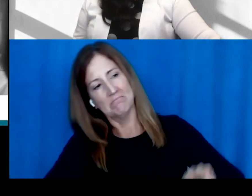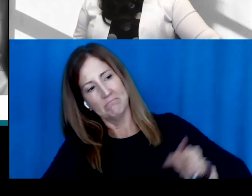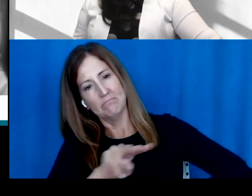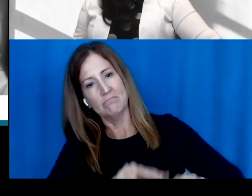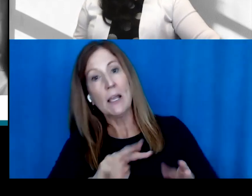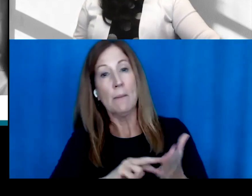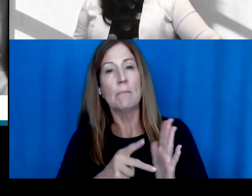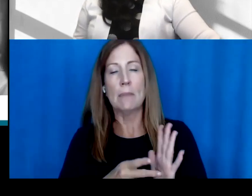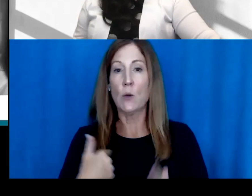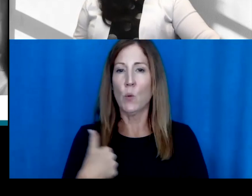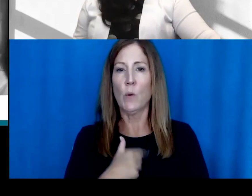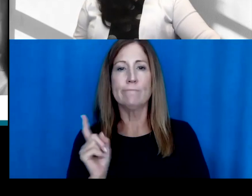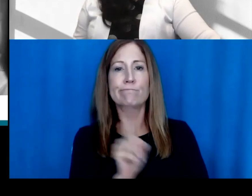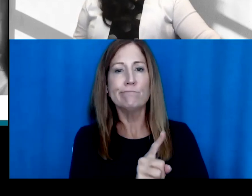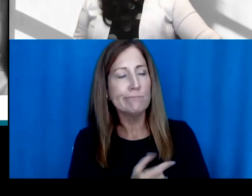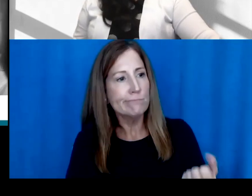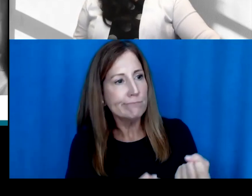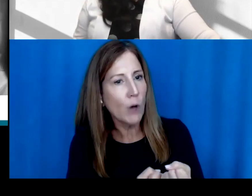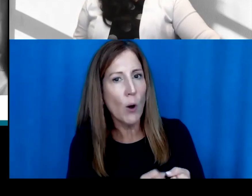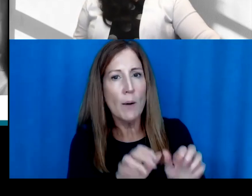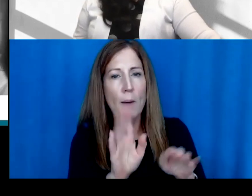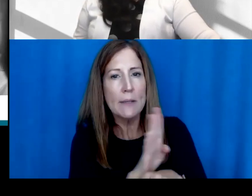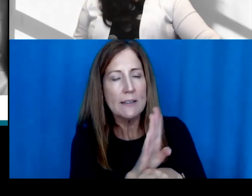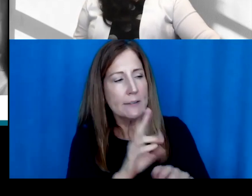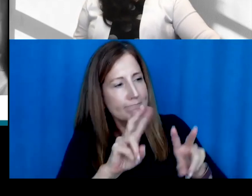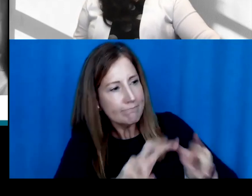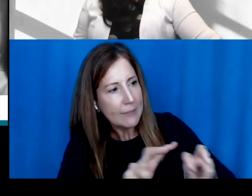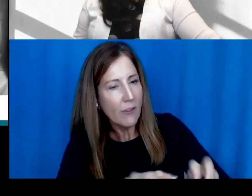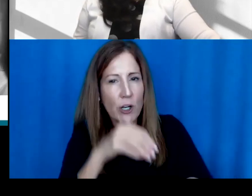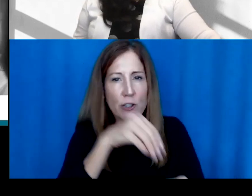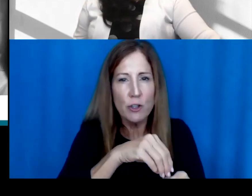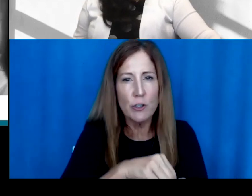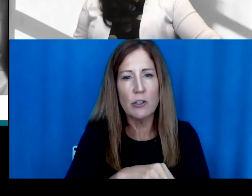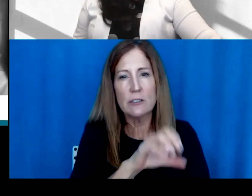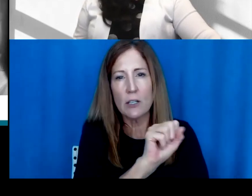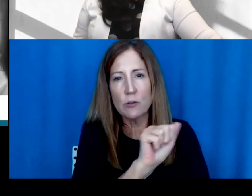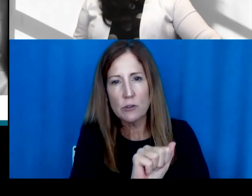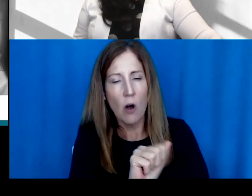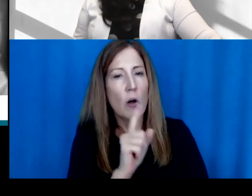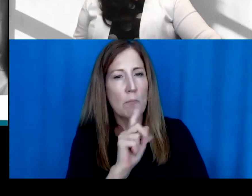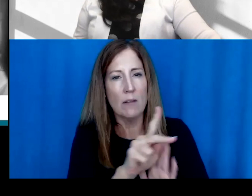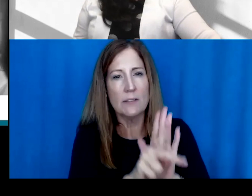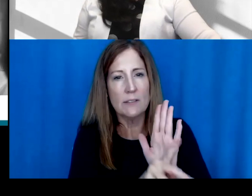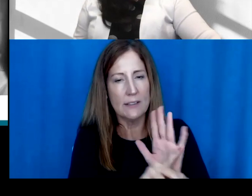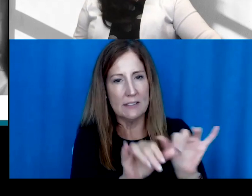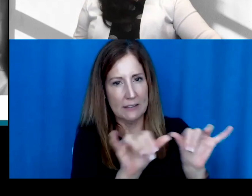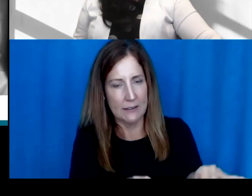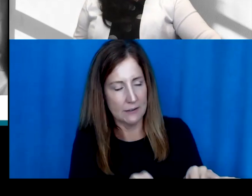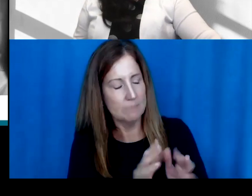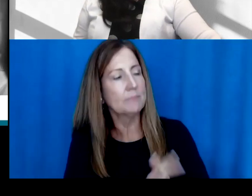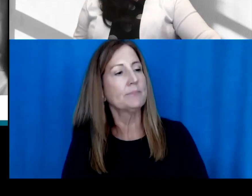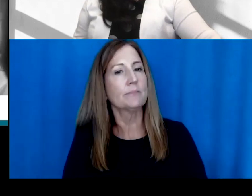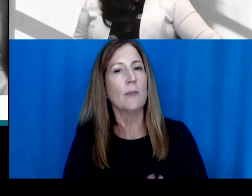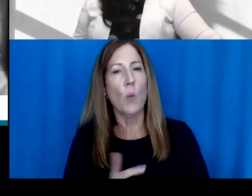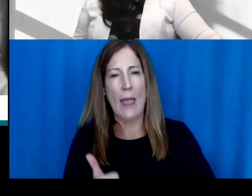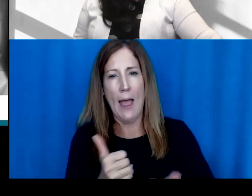support businesses in measuring the impact of their internal sexual assault policies and systems. By doing this, we are also helping them to look at